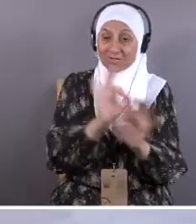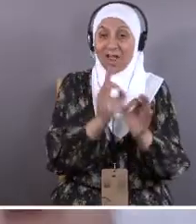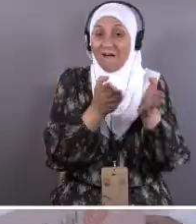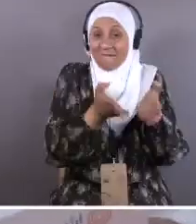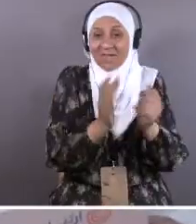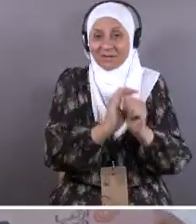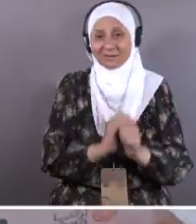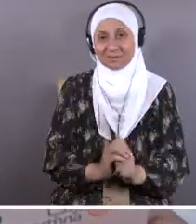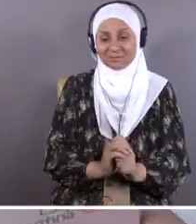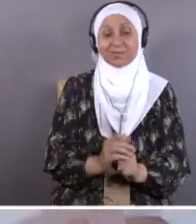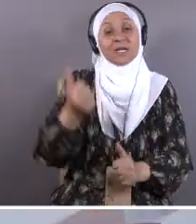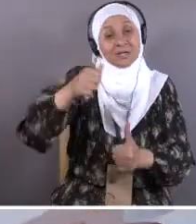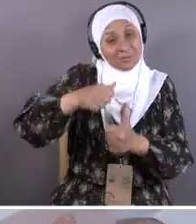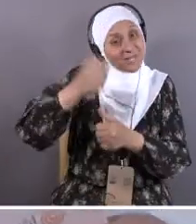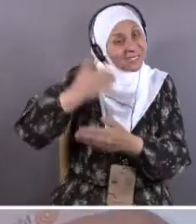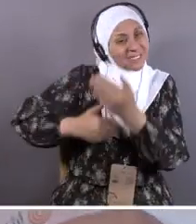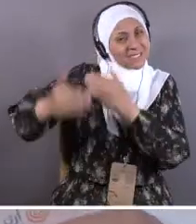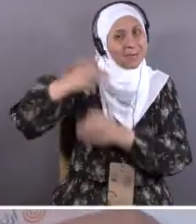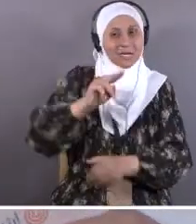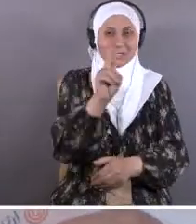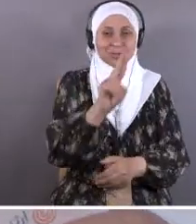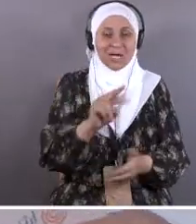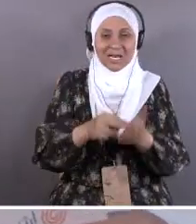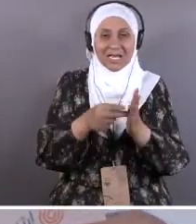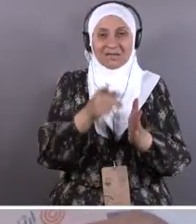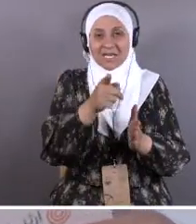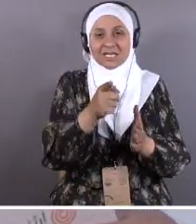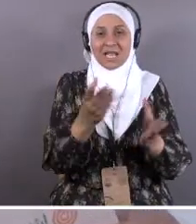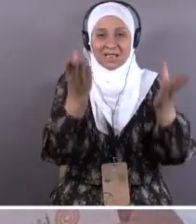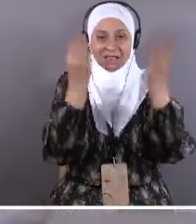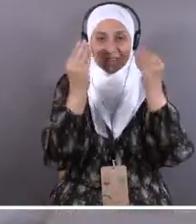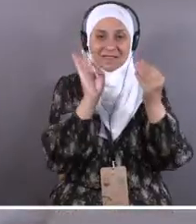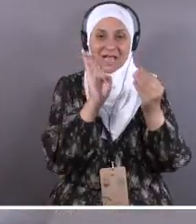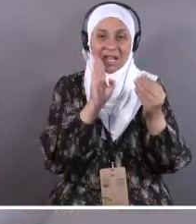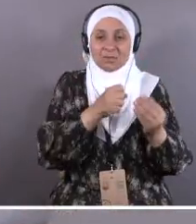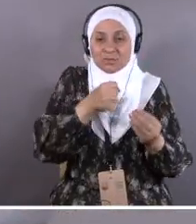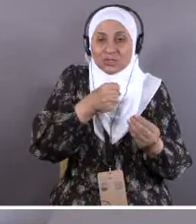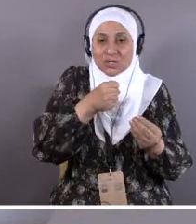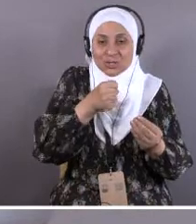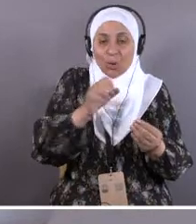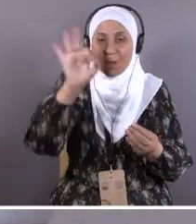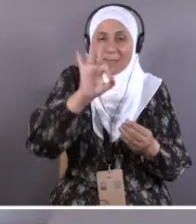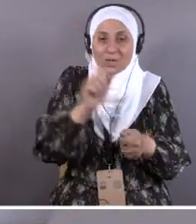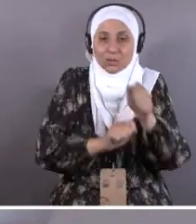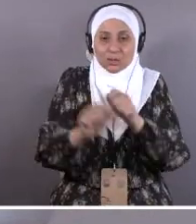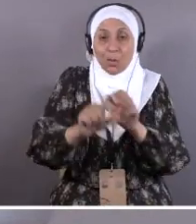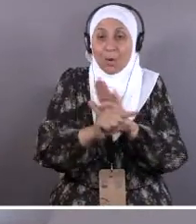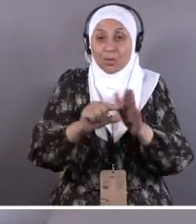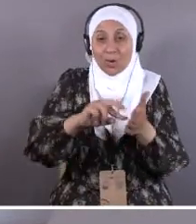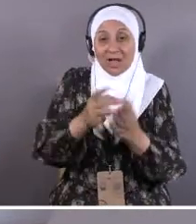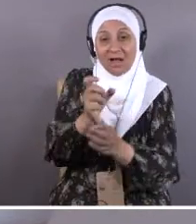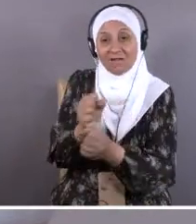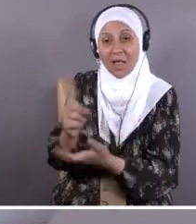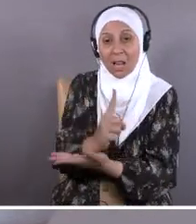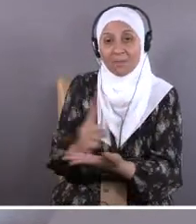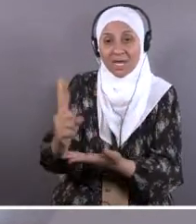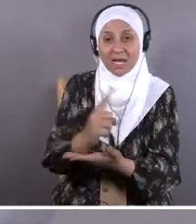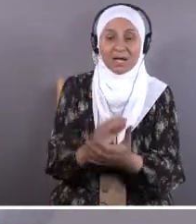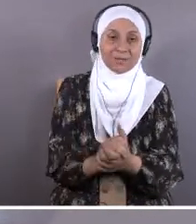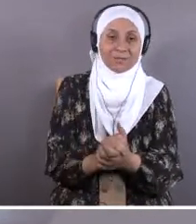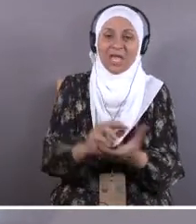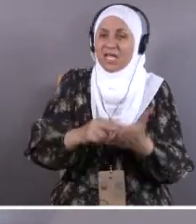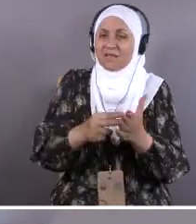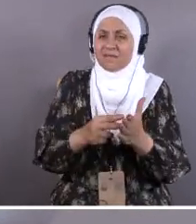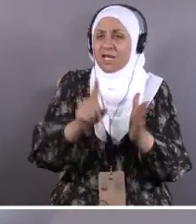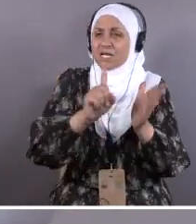and after oil was discovered, we have other alternatives. So what are the most important practices